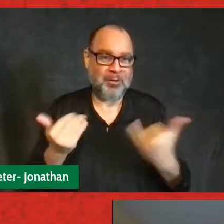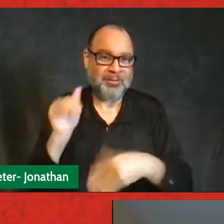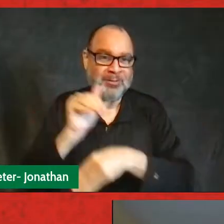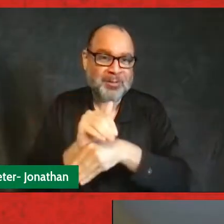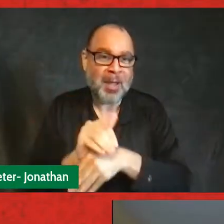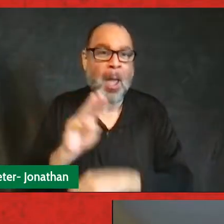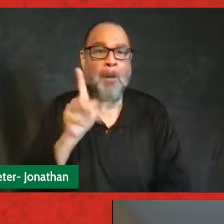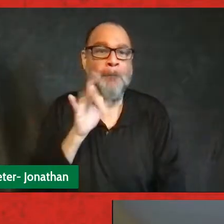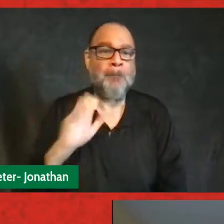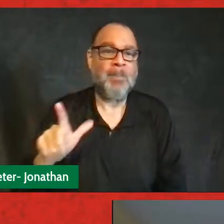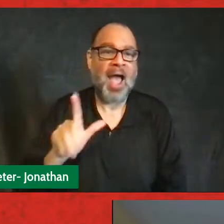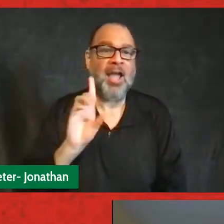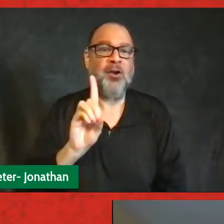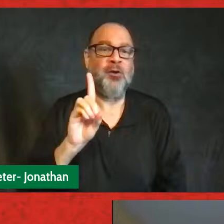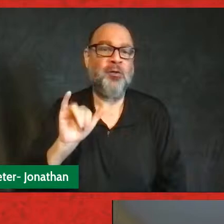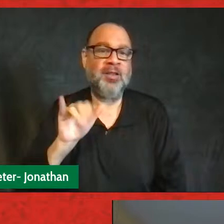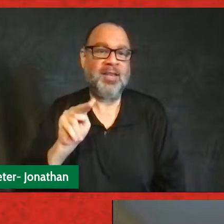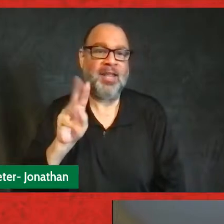Dinwiddie.